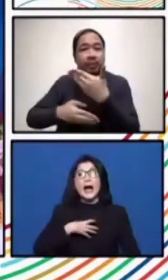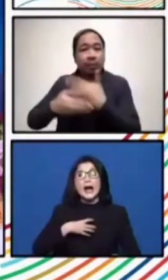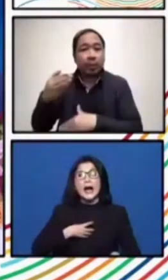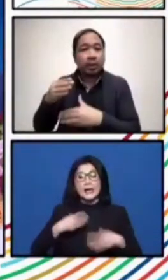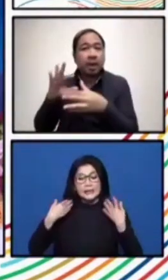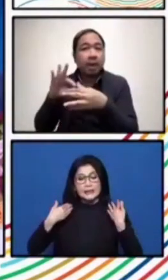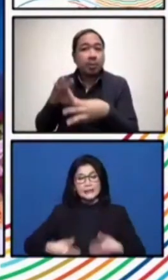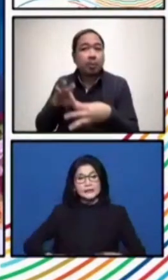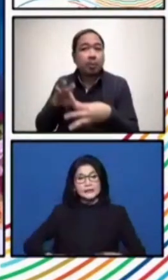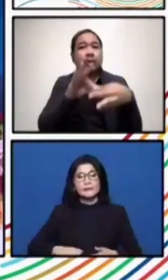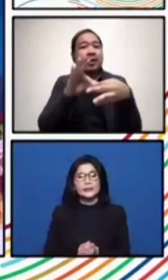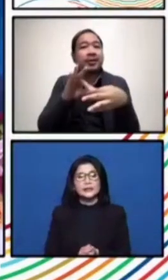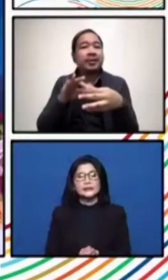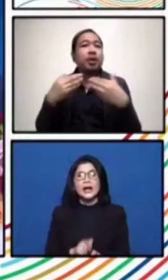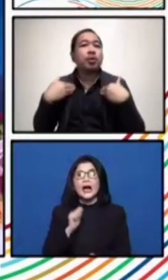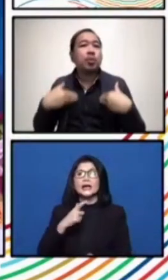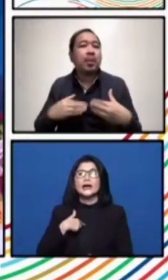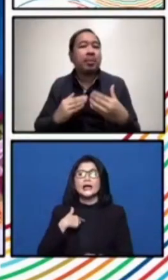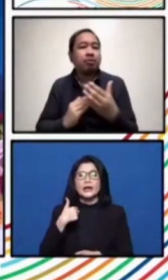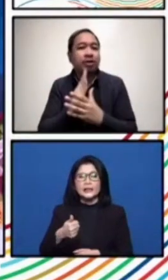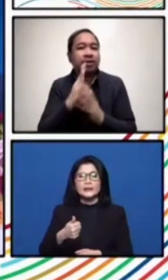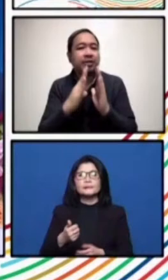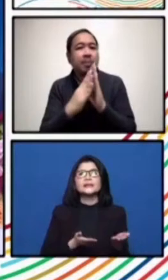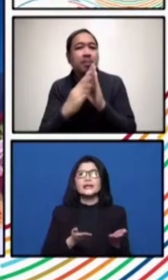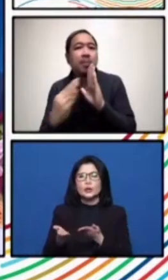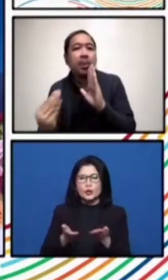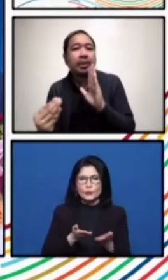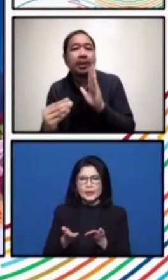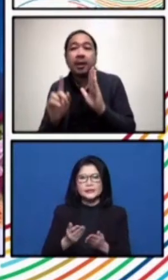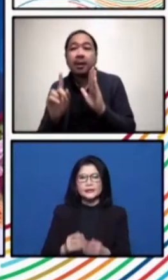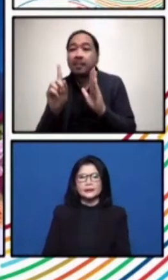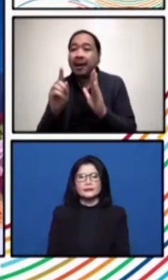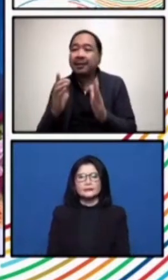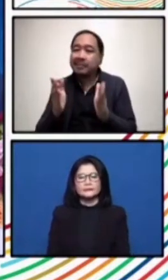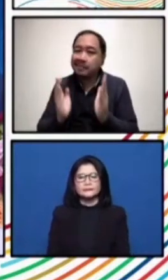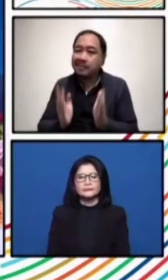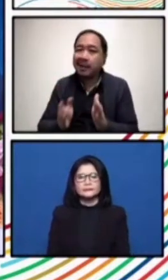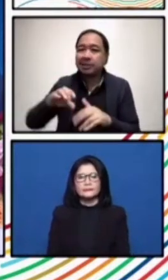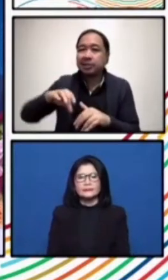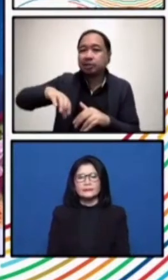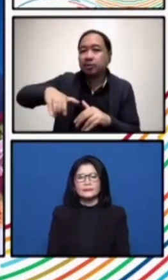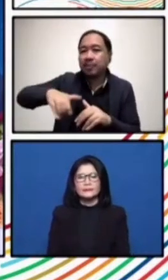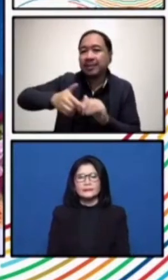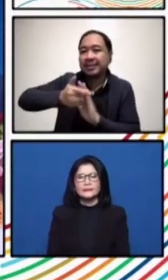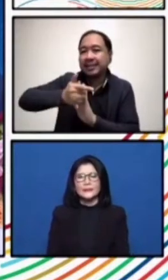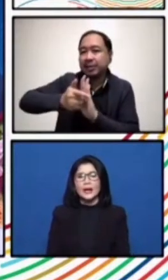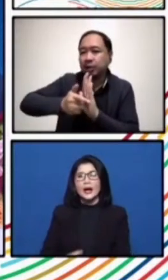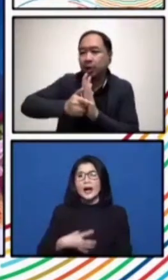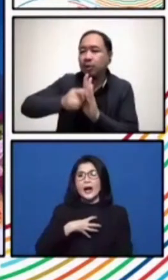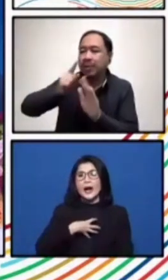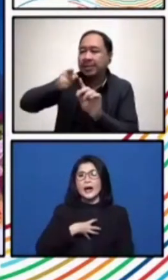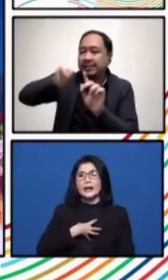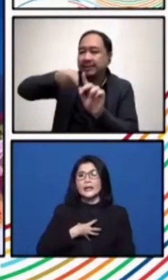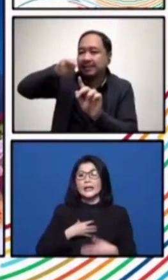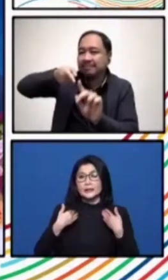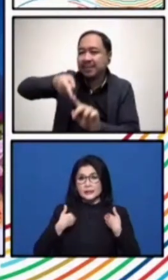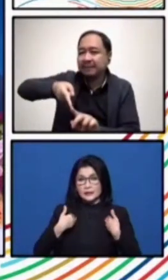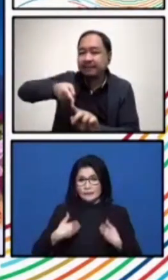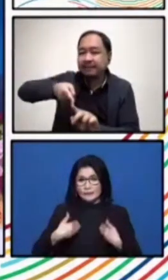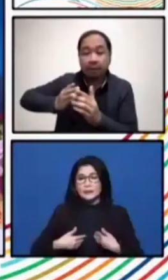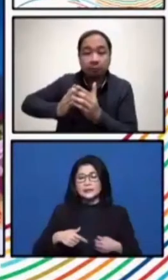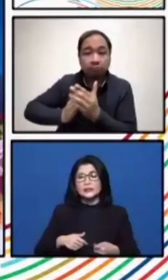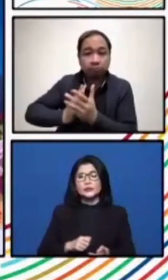the human rights model there is a need for domestic law that can guarantee the specific rise of the person with